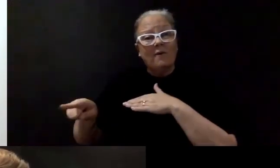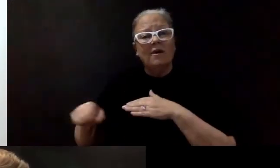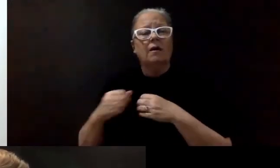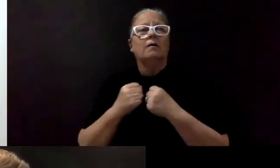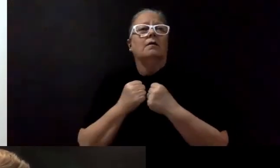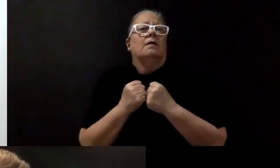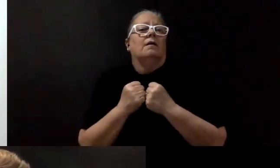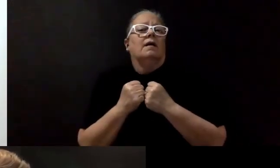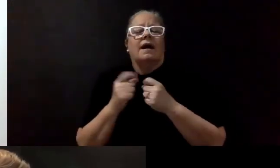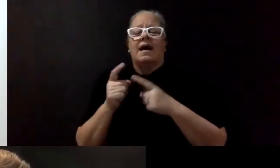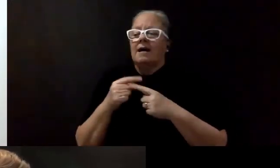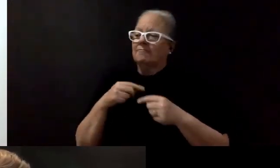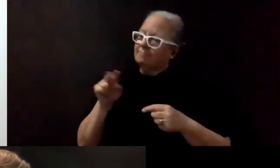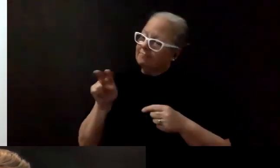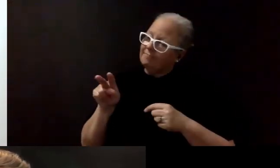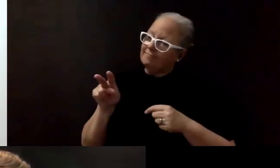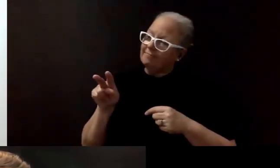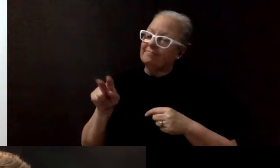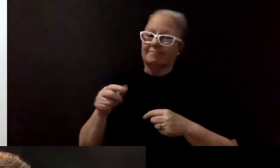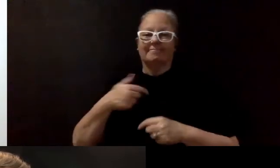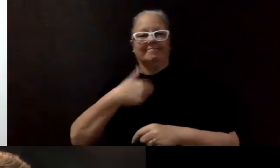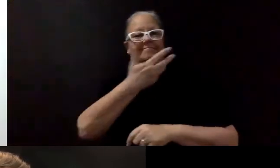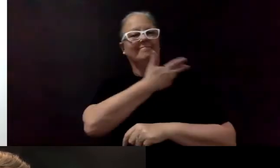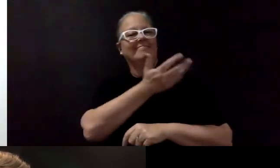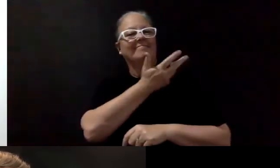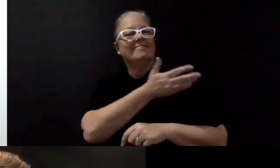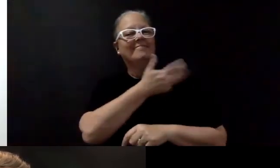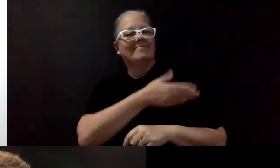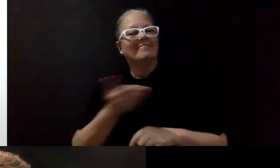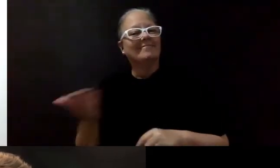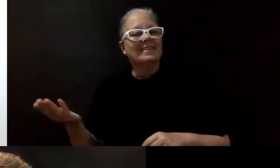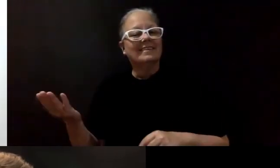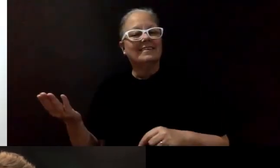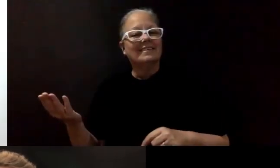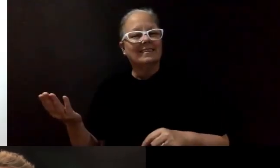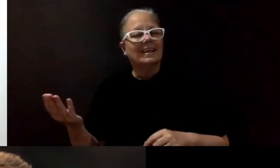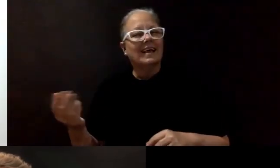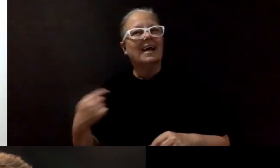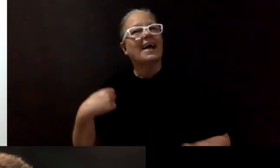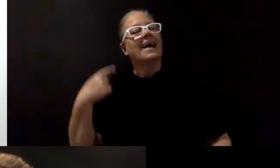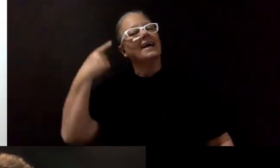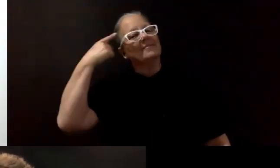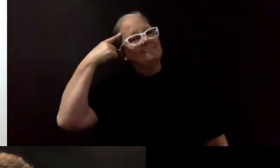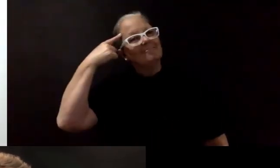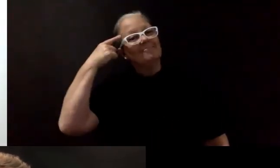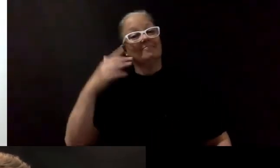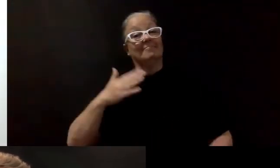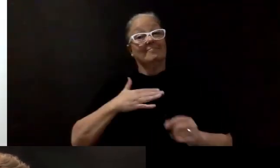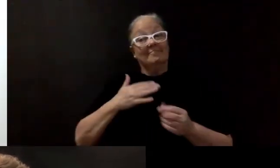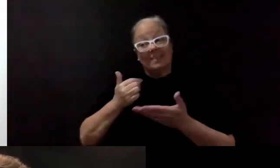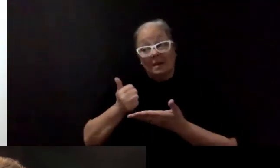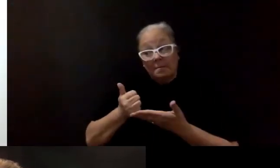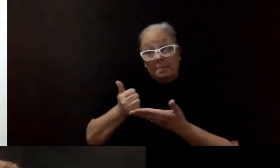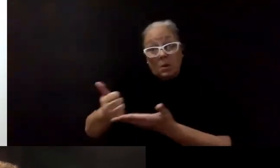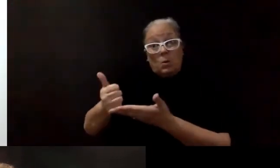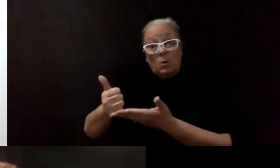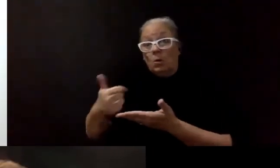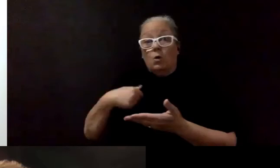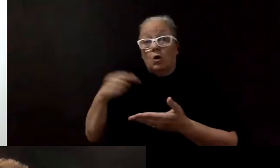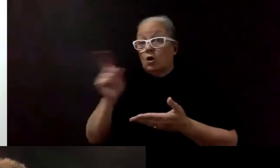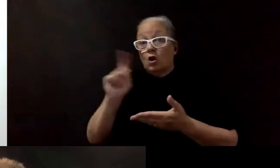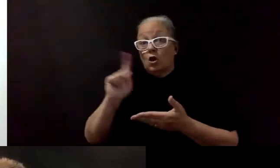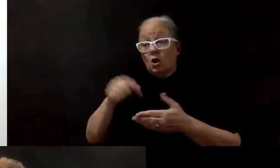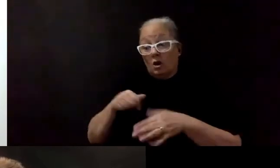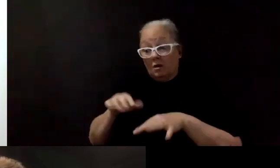me to realize that what we did and what we facilitated, even though we just